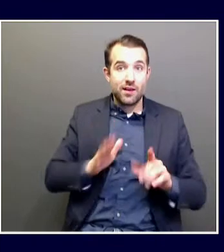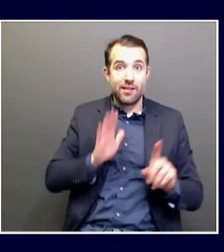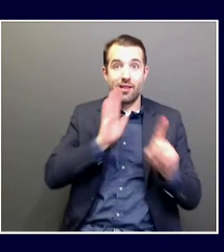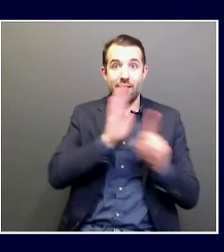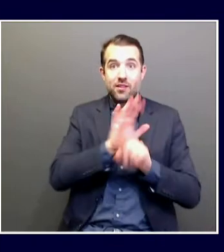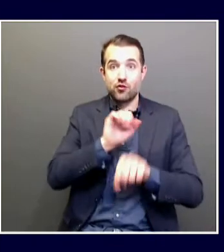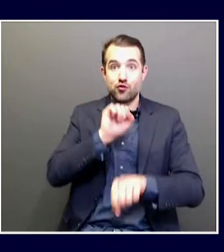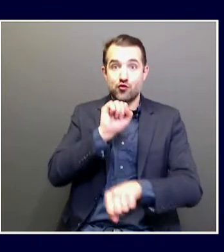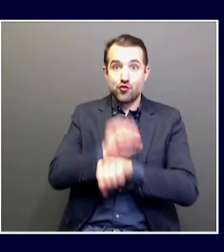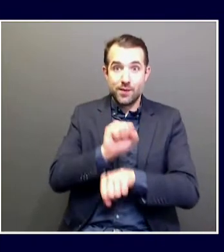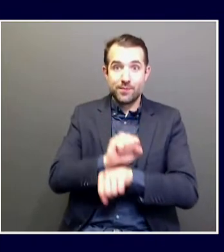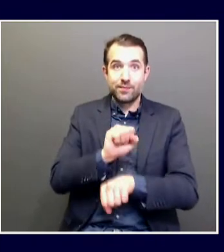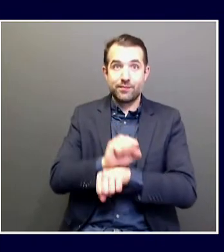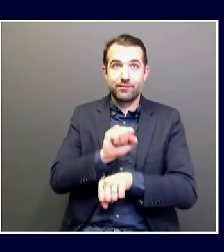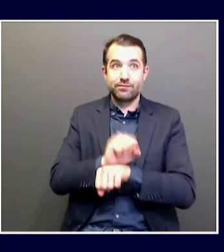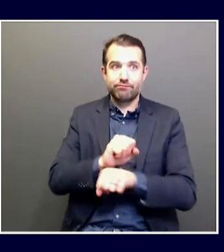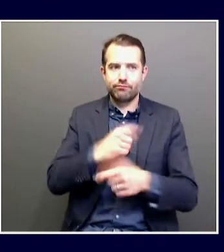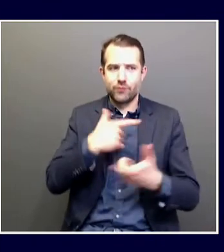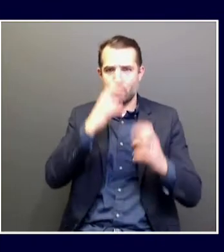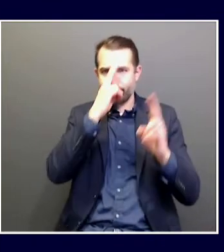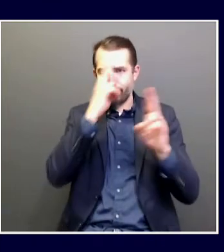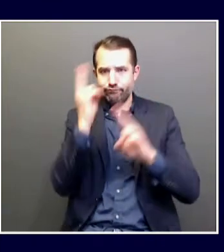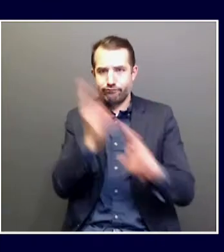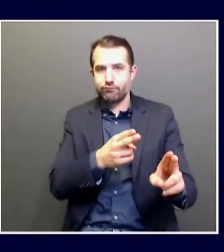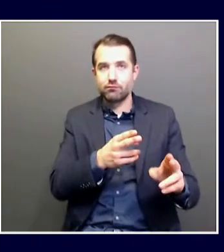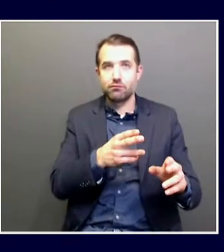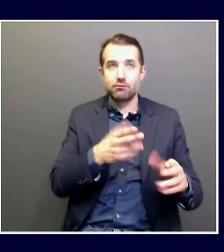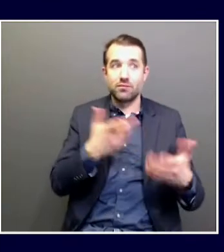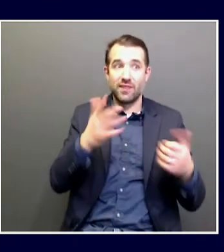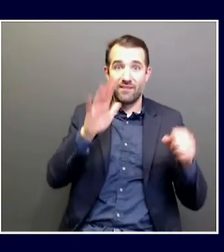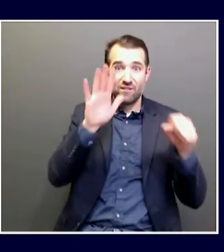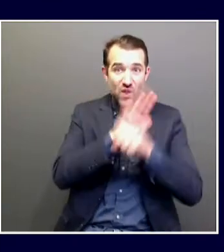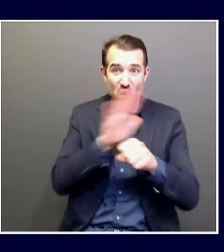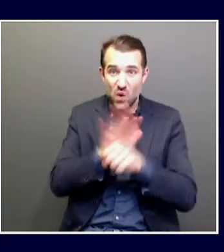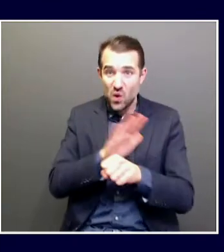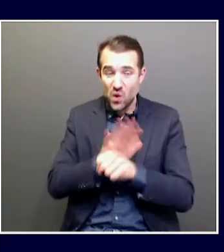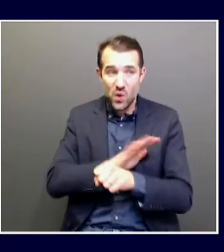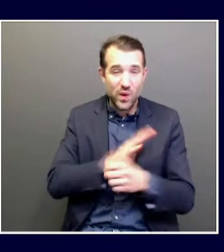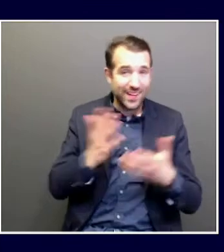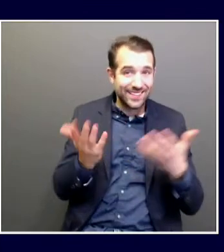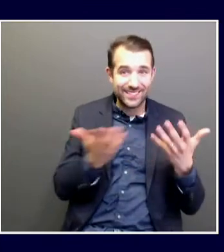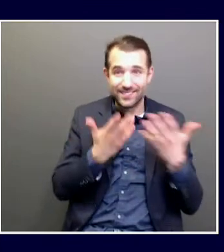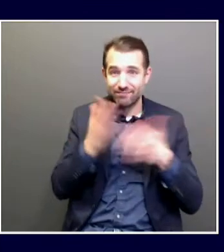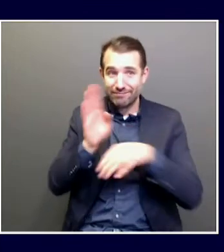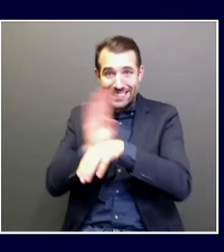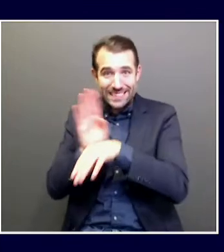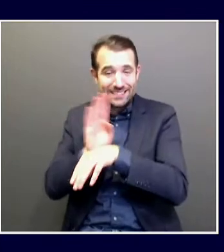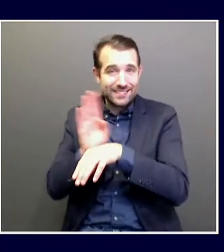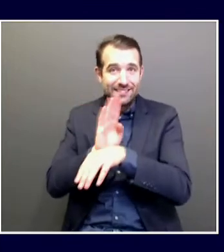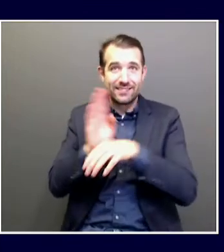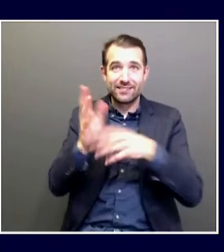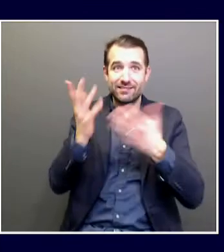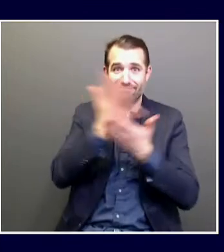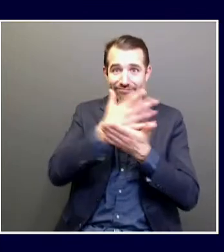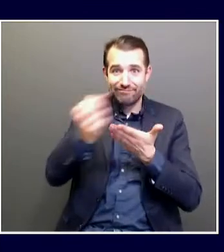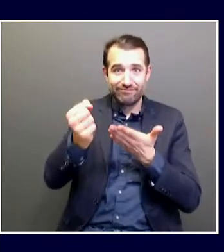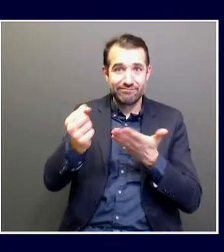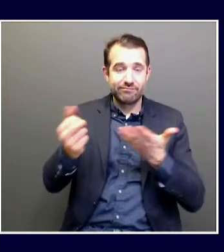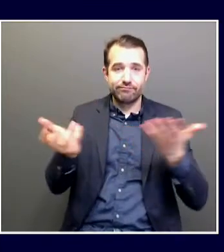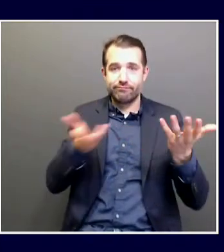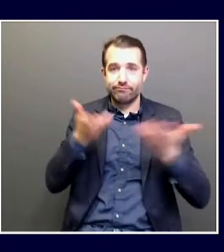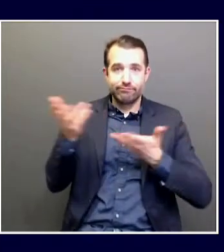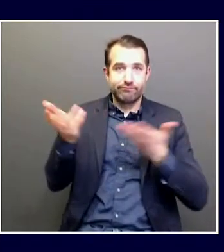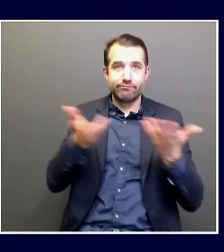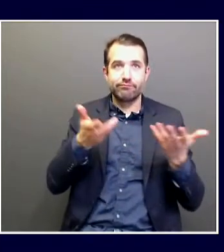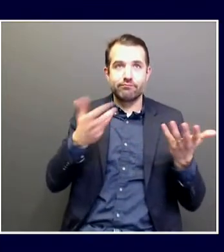not an option to appropriately transfer, when there's an agreement from one facility to another for this non-emergency transport and there's no